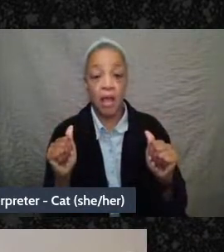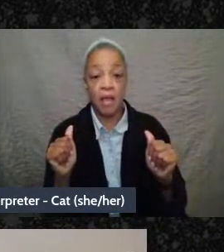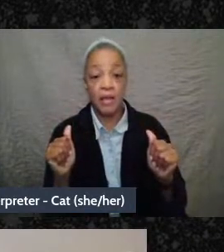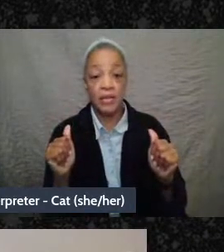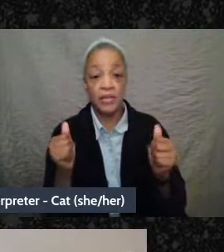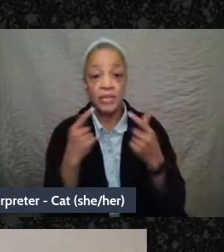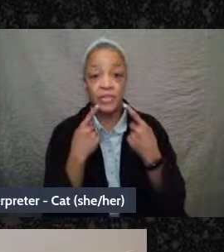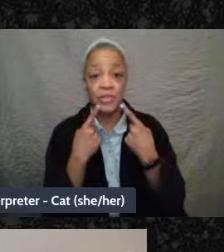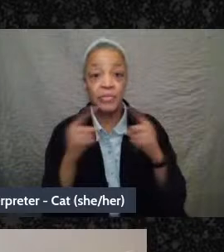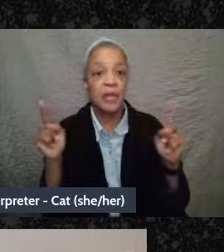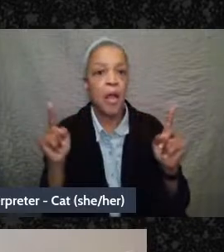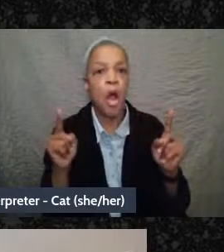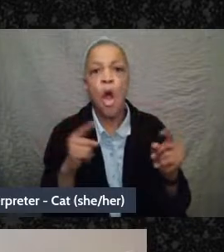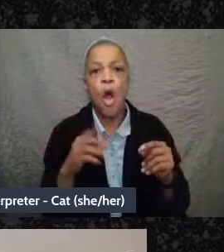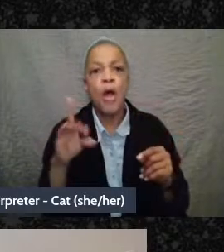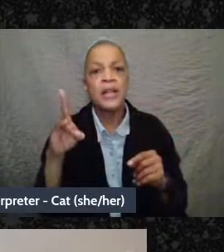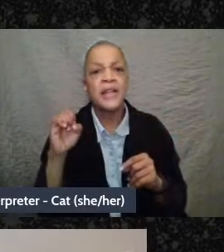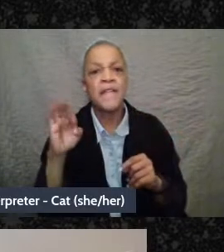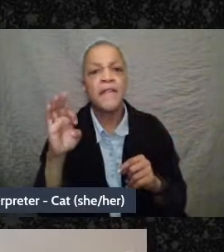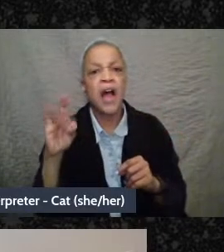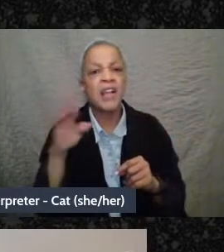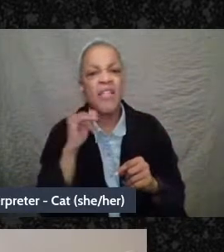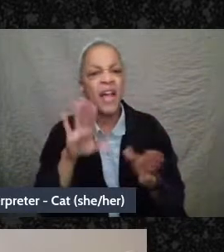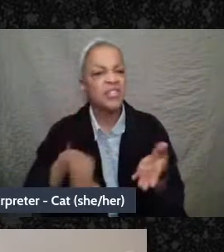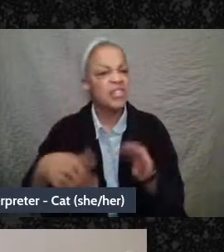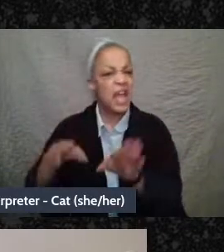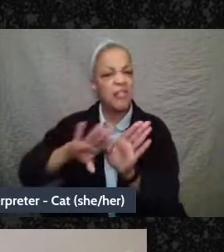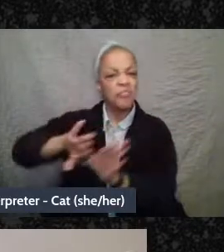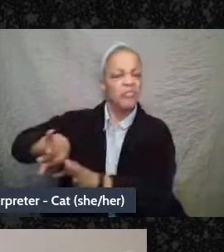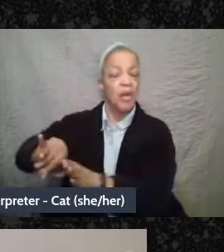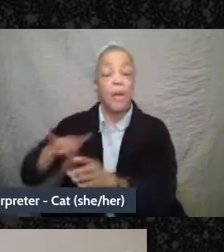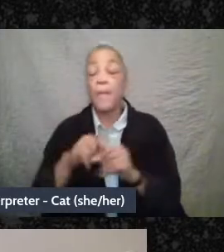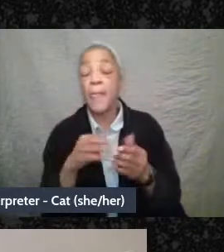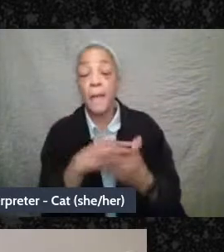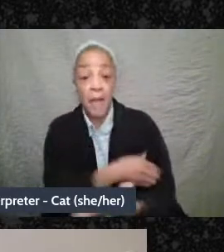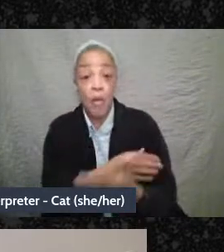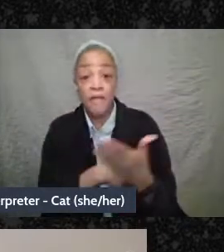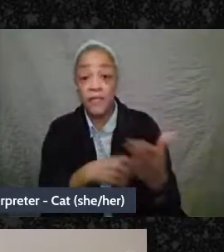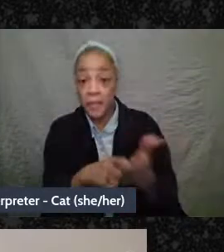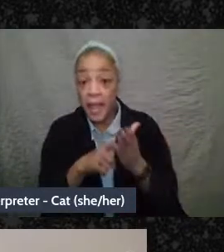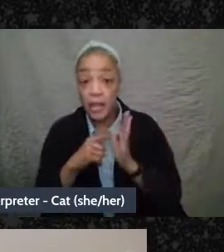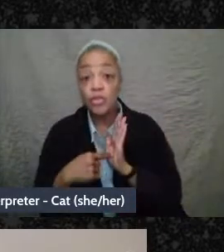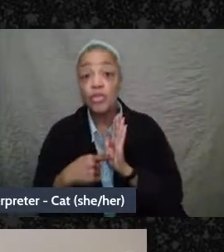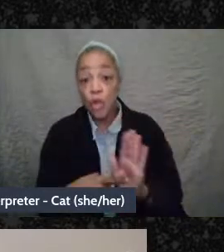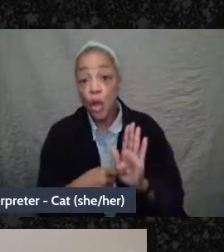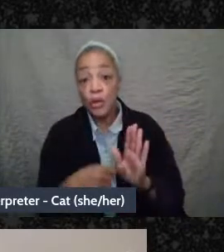it dead, is really a testament to the power of the demand and the power of the movement.